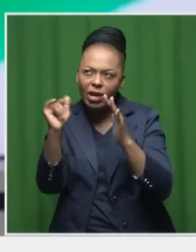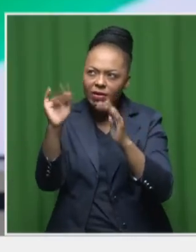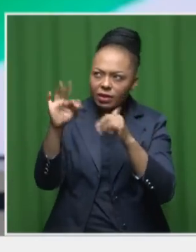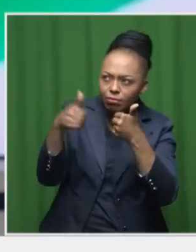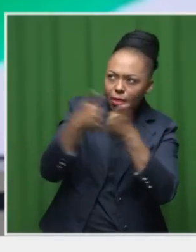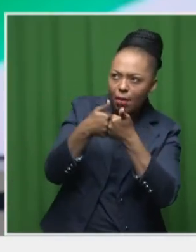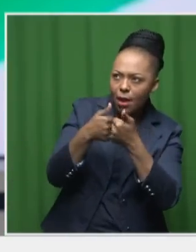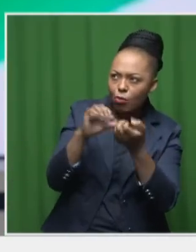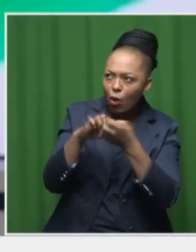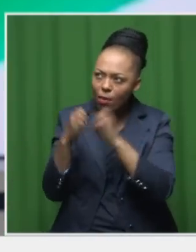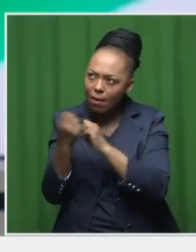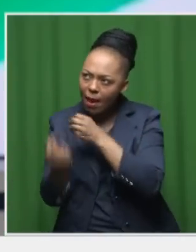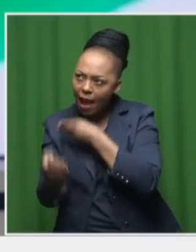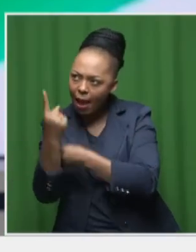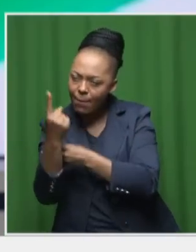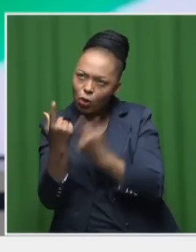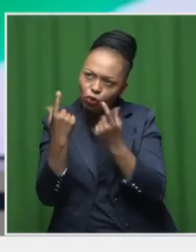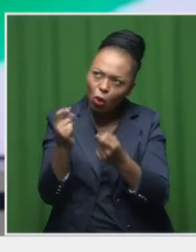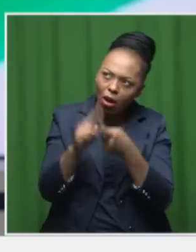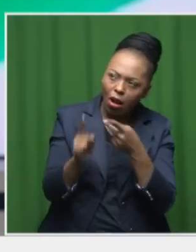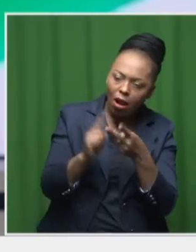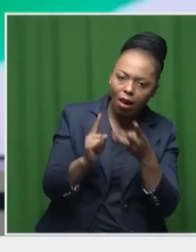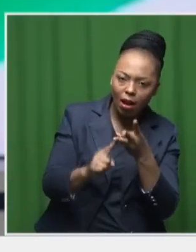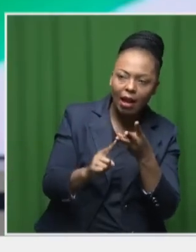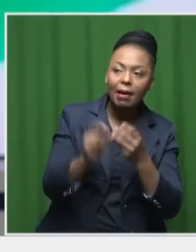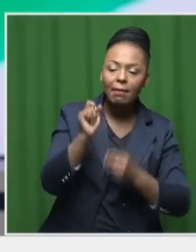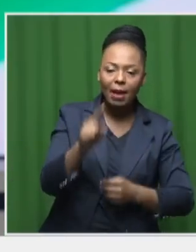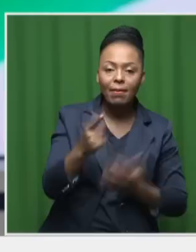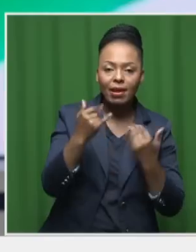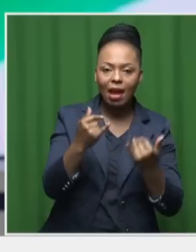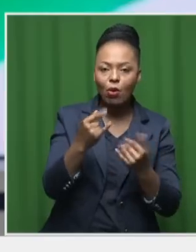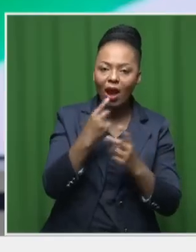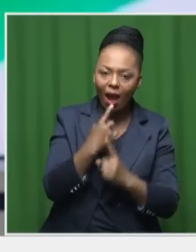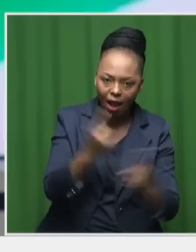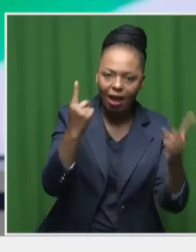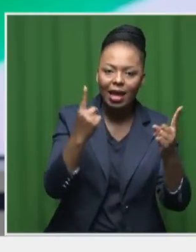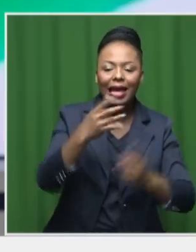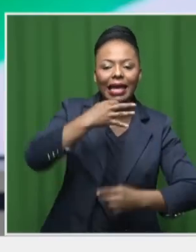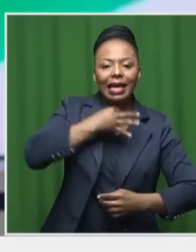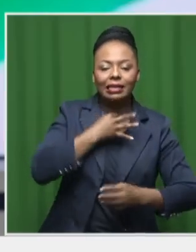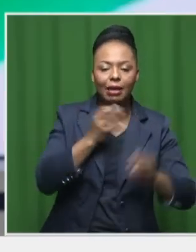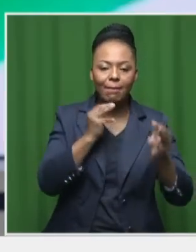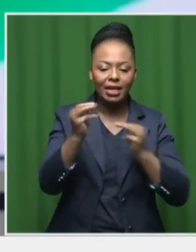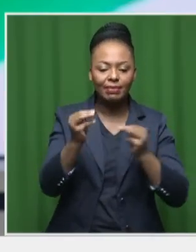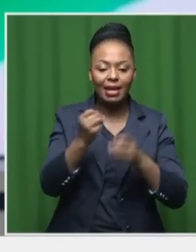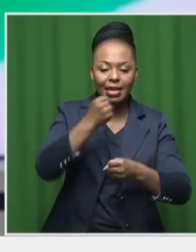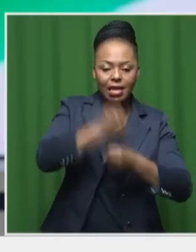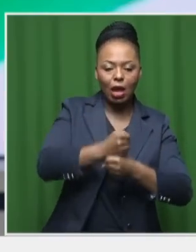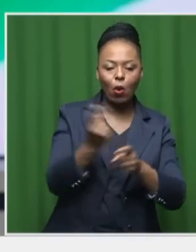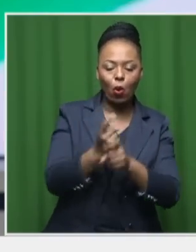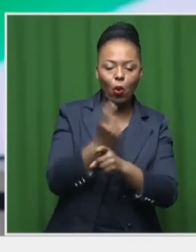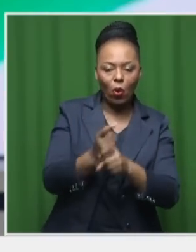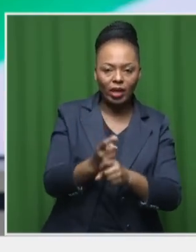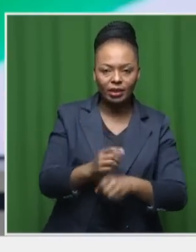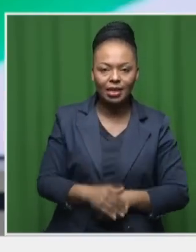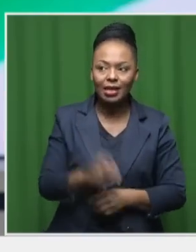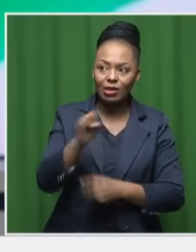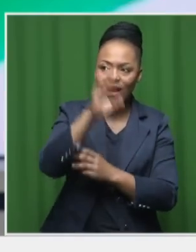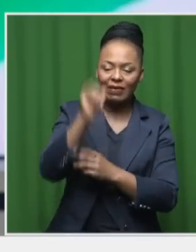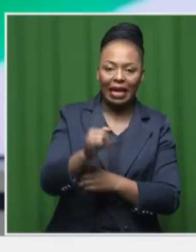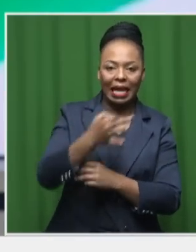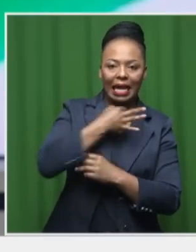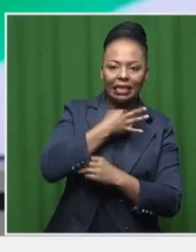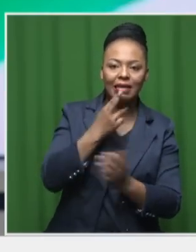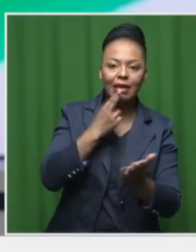times. And you mentioned a little bit earlier, we issue the risk management report every year, the IRMSA South Africa risk report. We issued